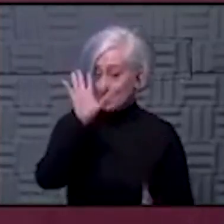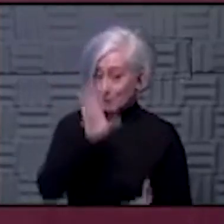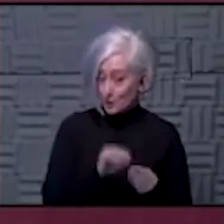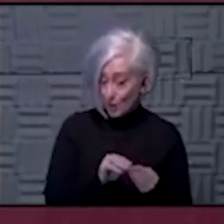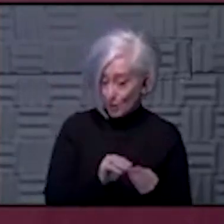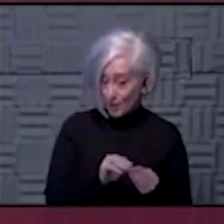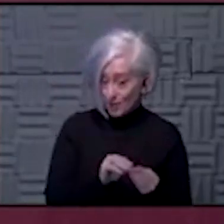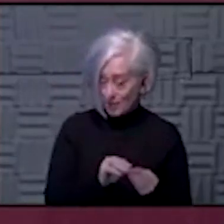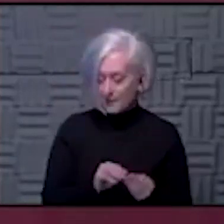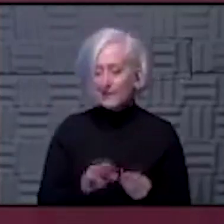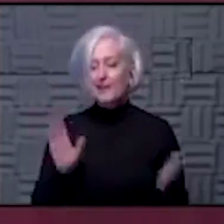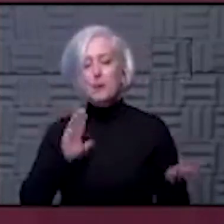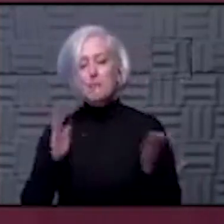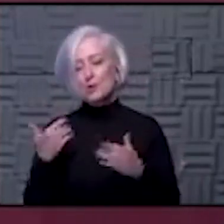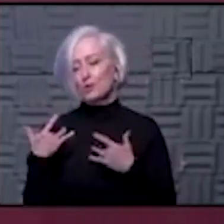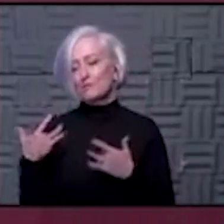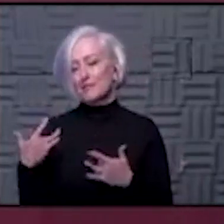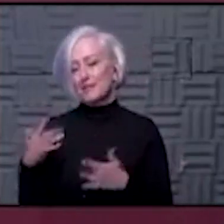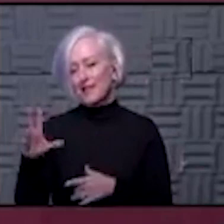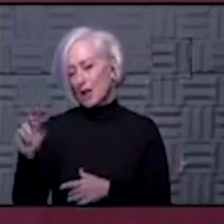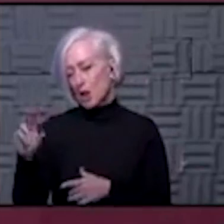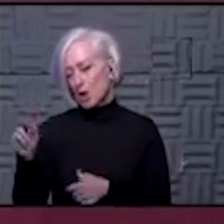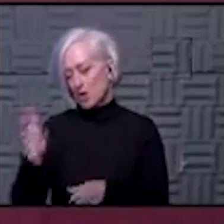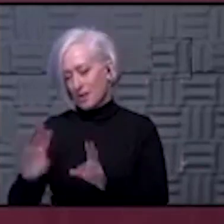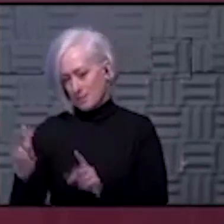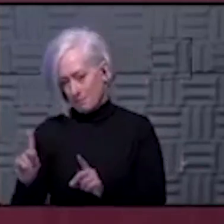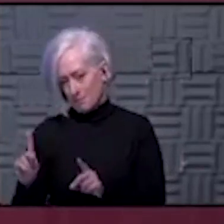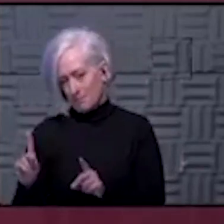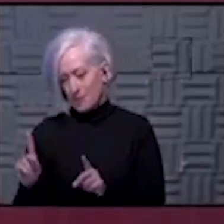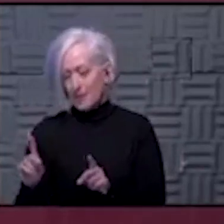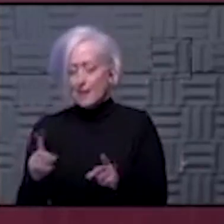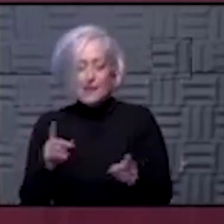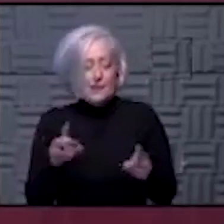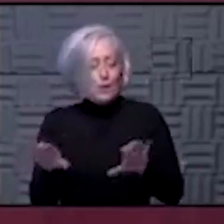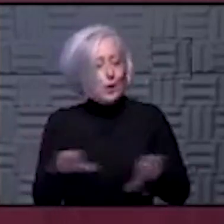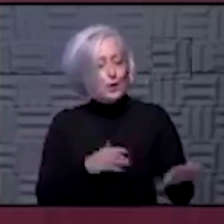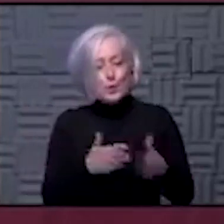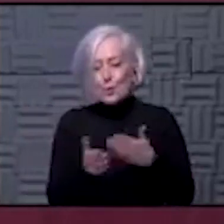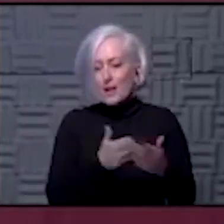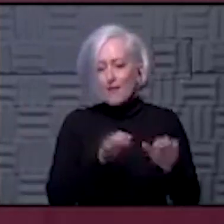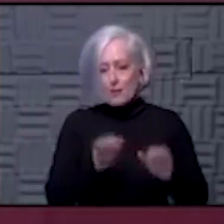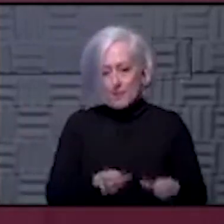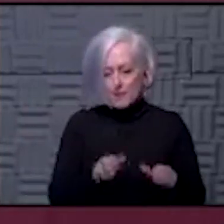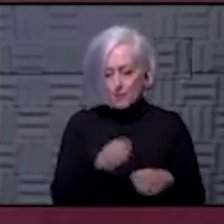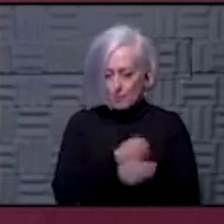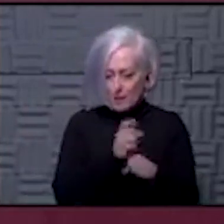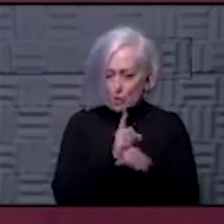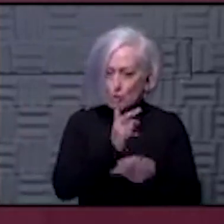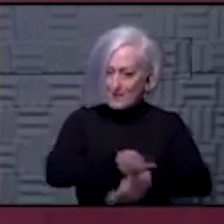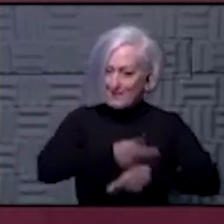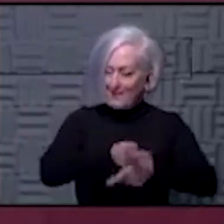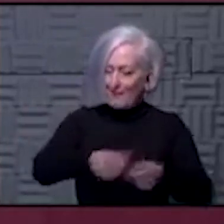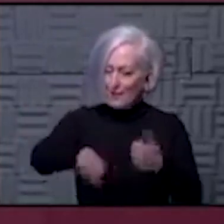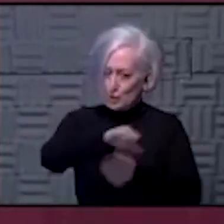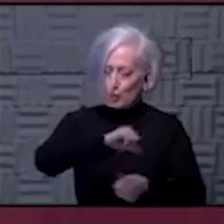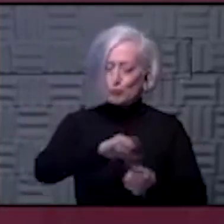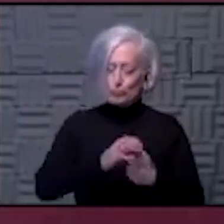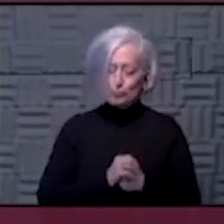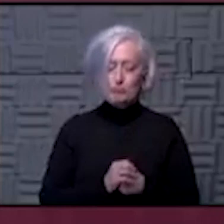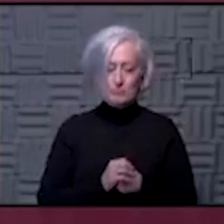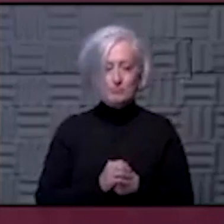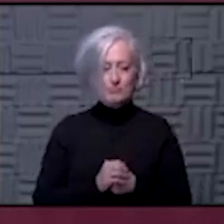30. So we're trying to do the thing that we have to do to make sure we stay tight and take care of each other.